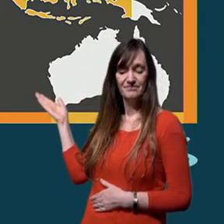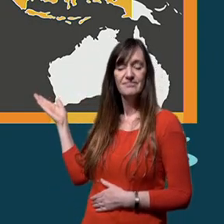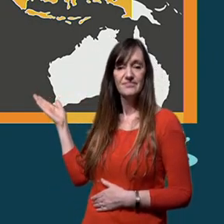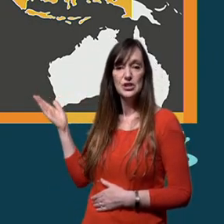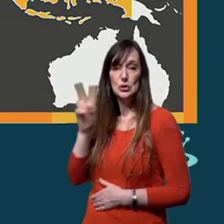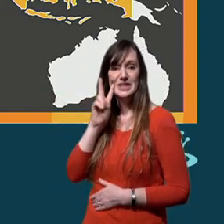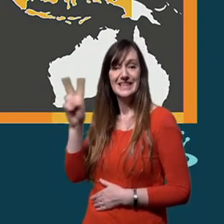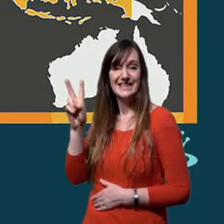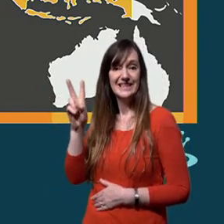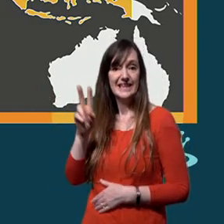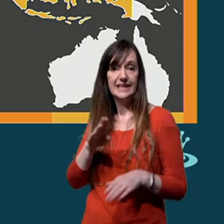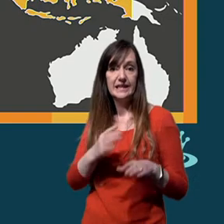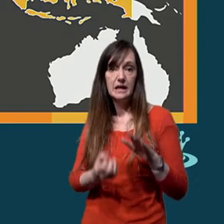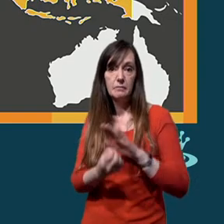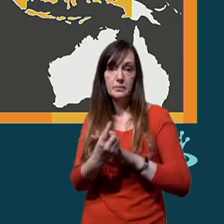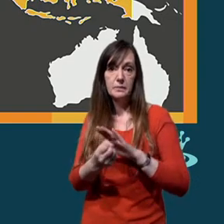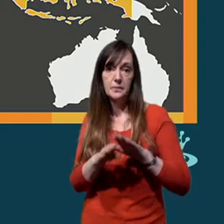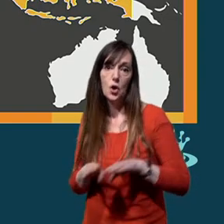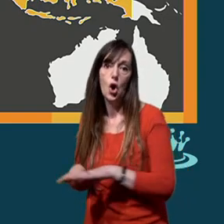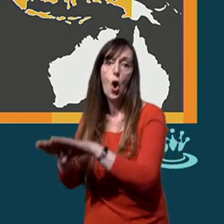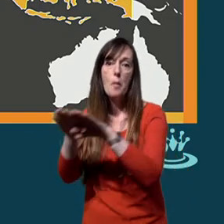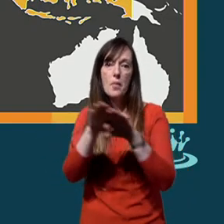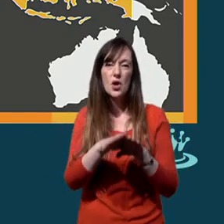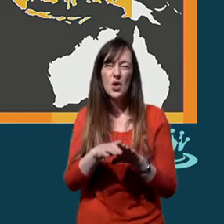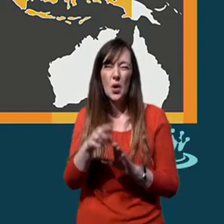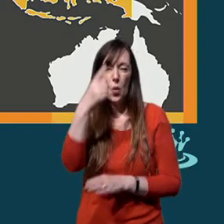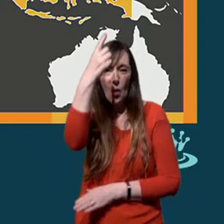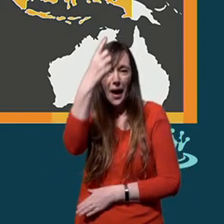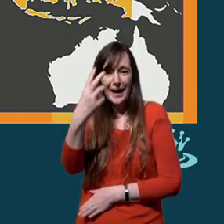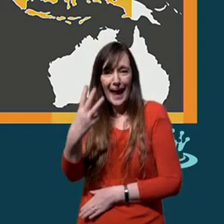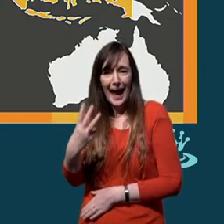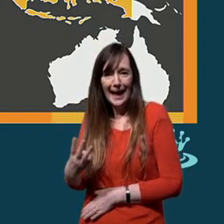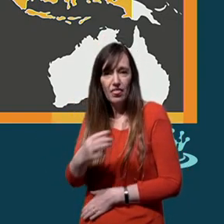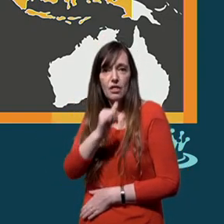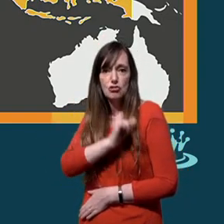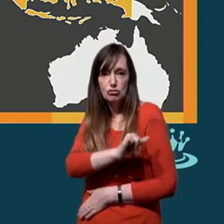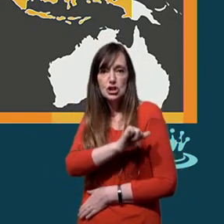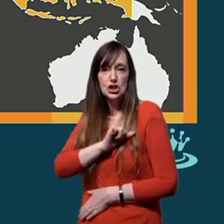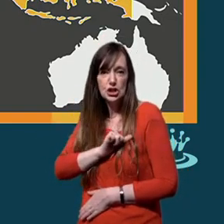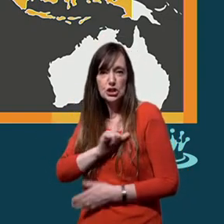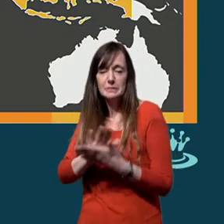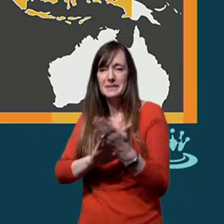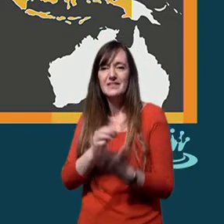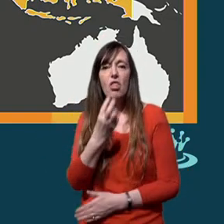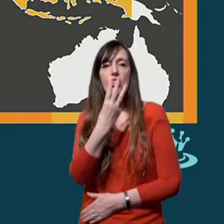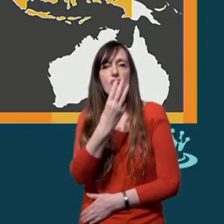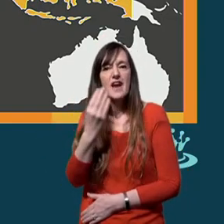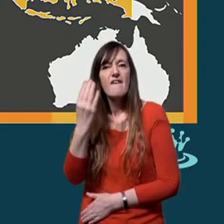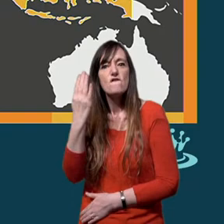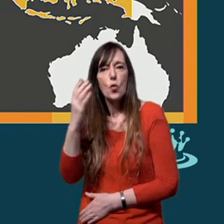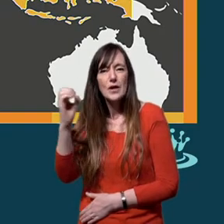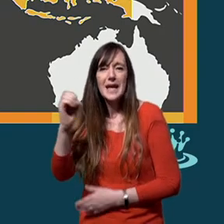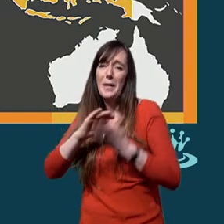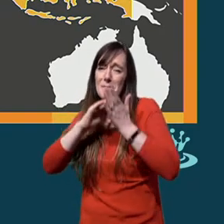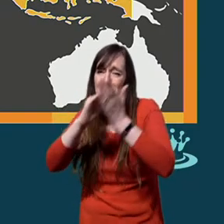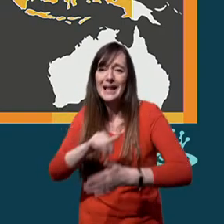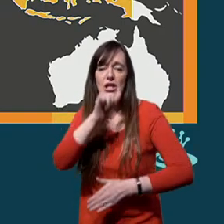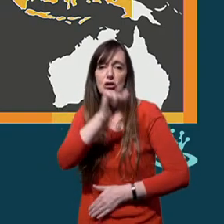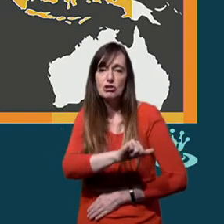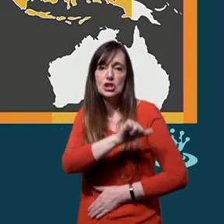common. One in eight Christians, 340 million Christians, face high levels